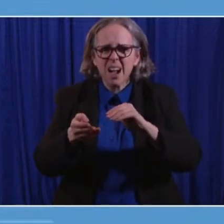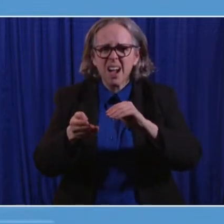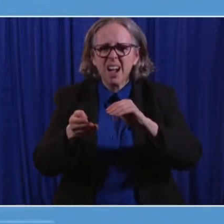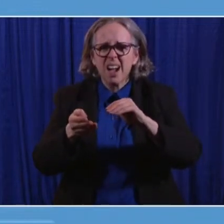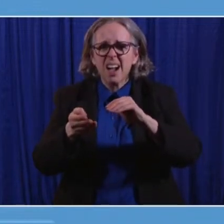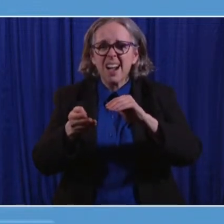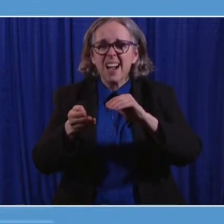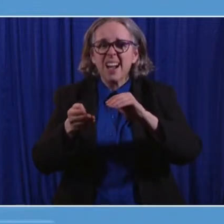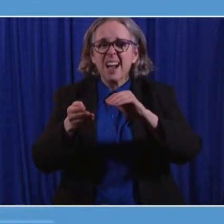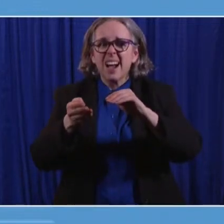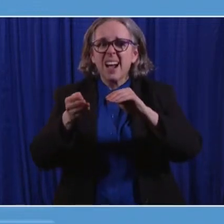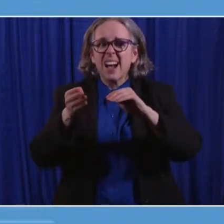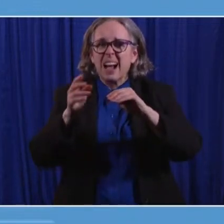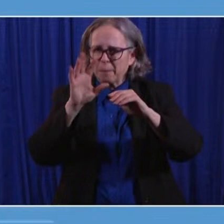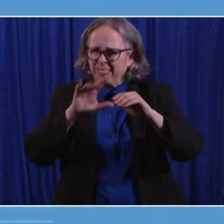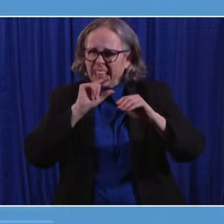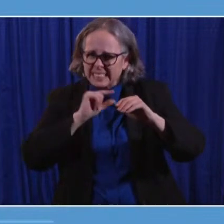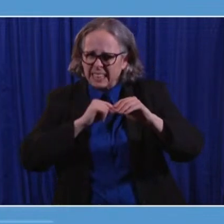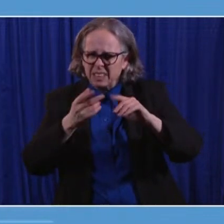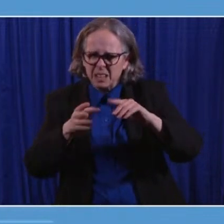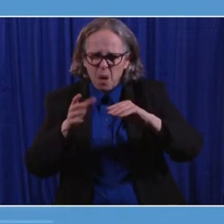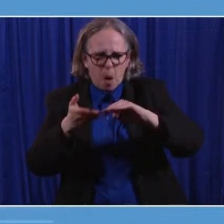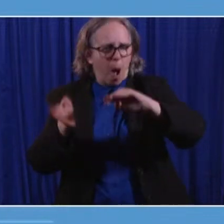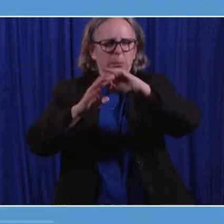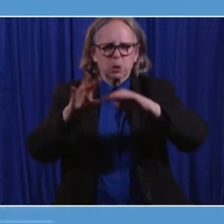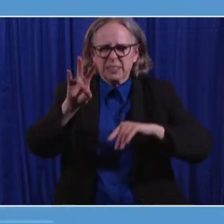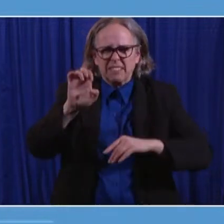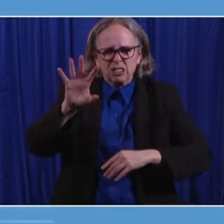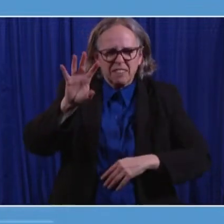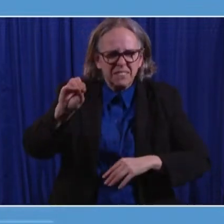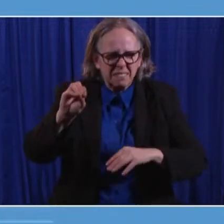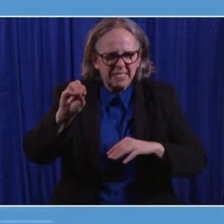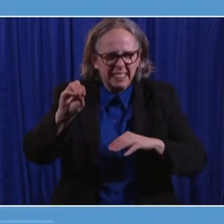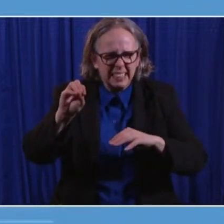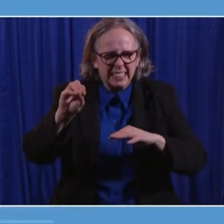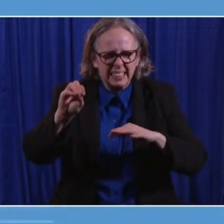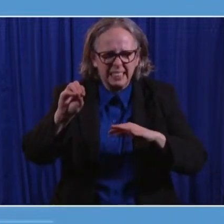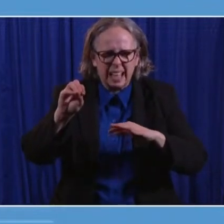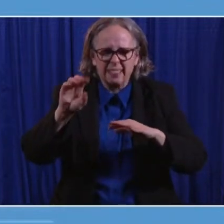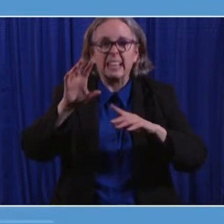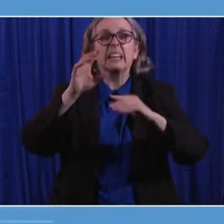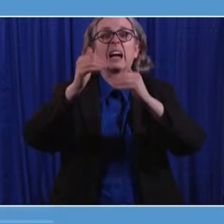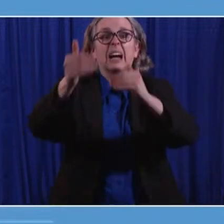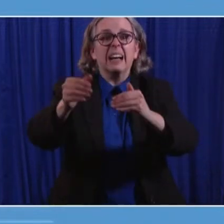around Thanksgiving, we were at 750. Then in December